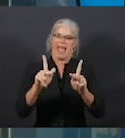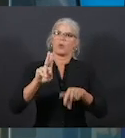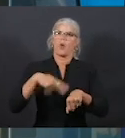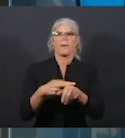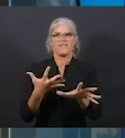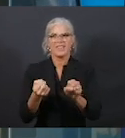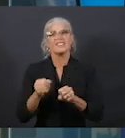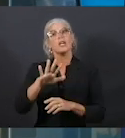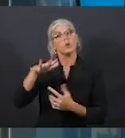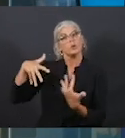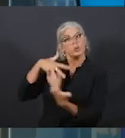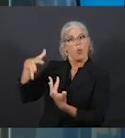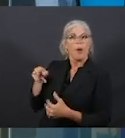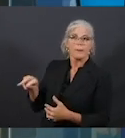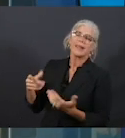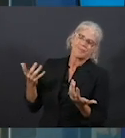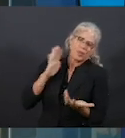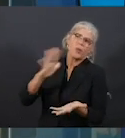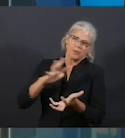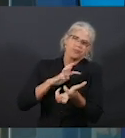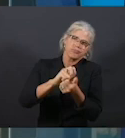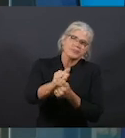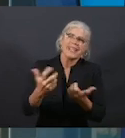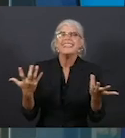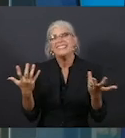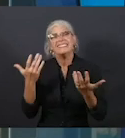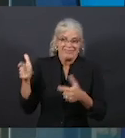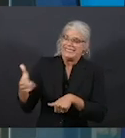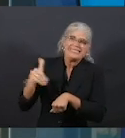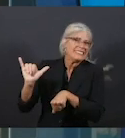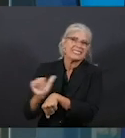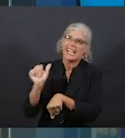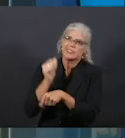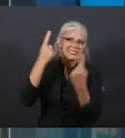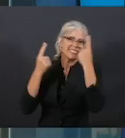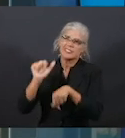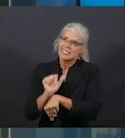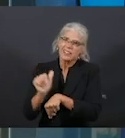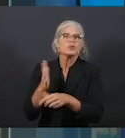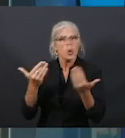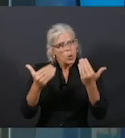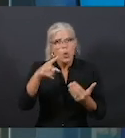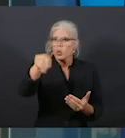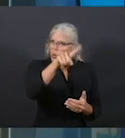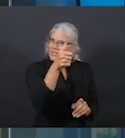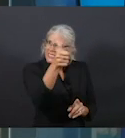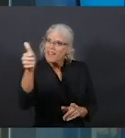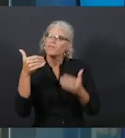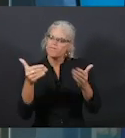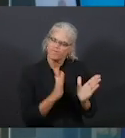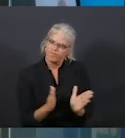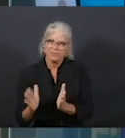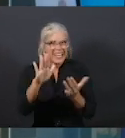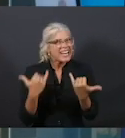dangerous. Residents should be finalizing all of their preparations now. We are seeing already some of the impacts